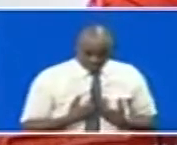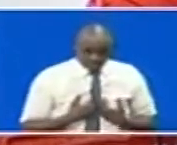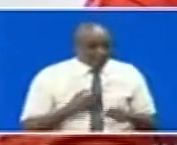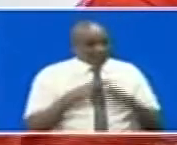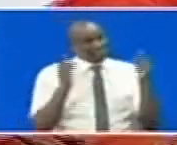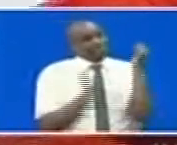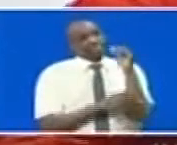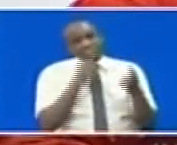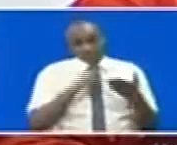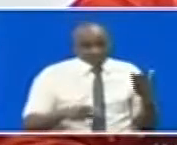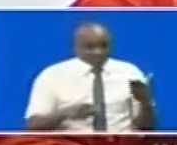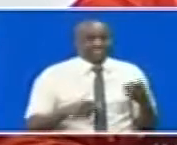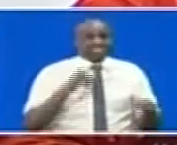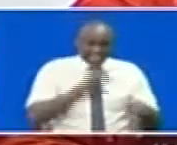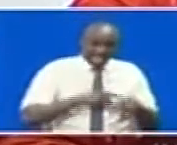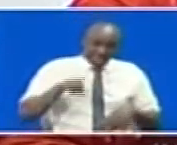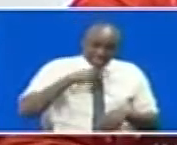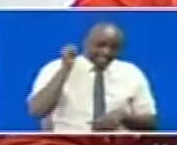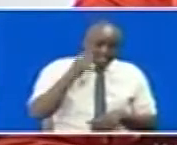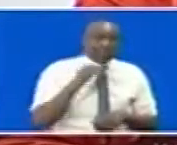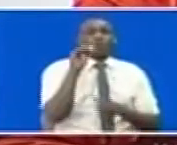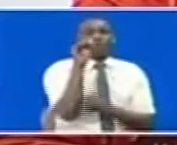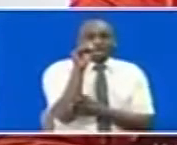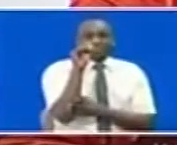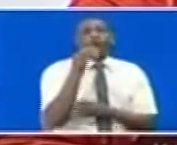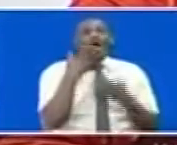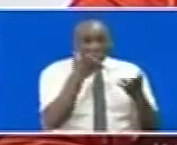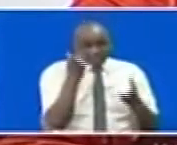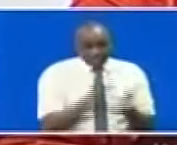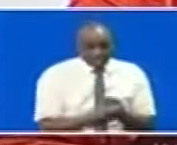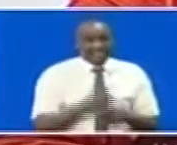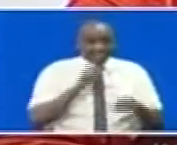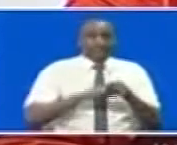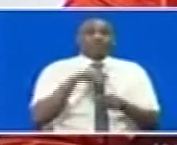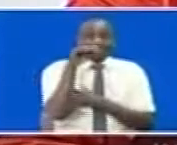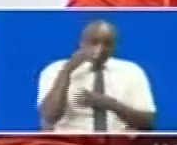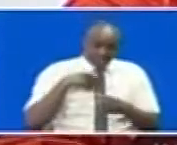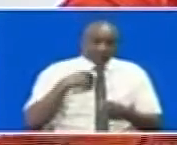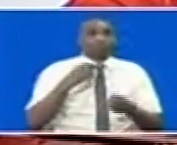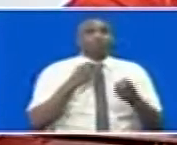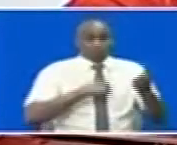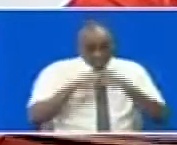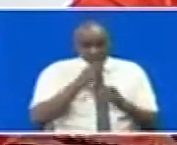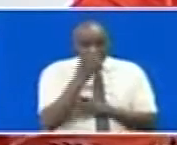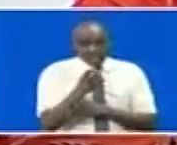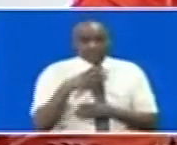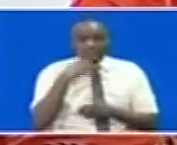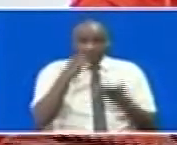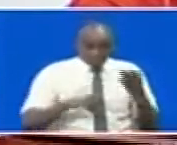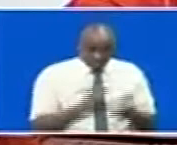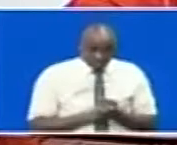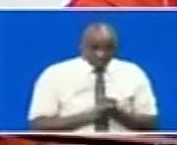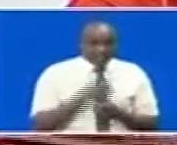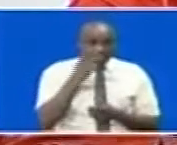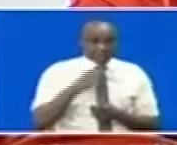unfortunately, when we as Kenyans ask for results, when we ask for outputs, we are called utopian, we are